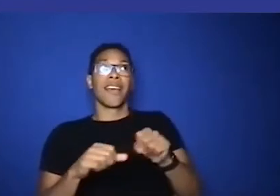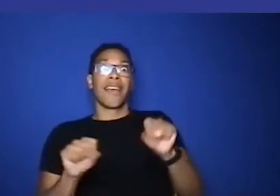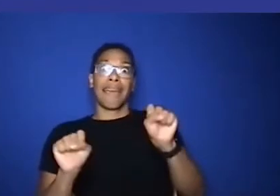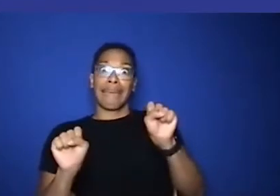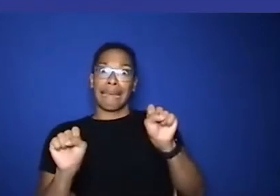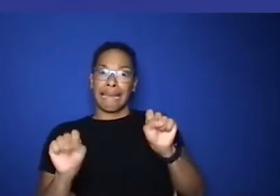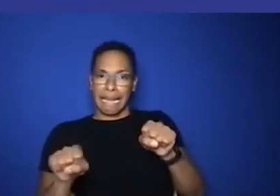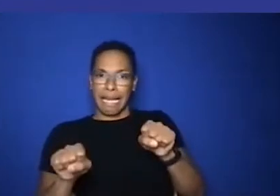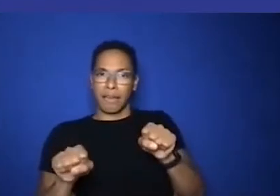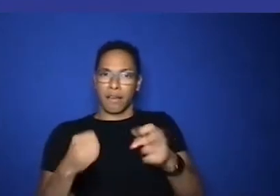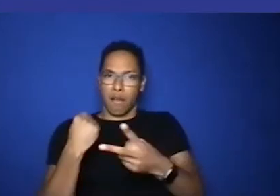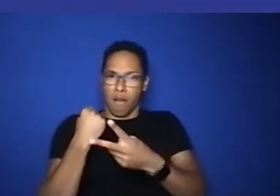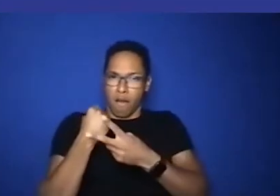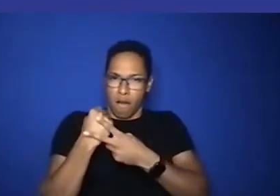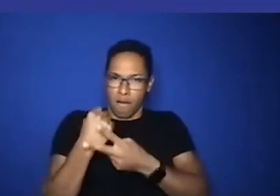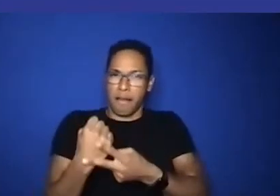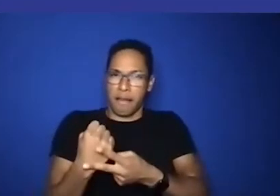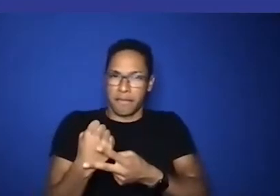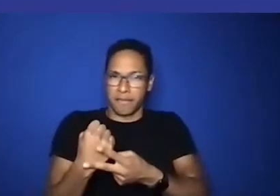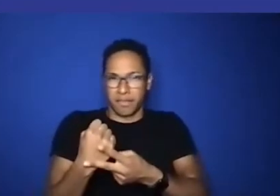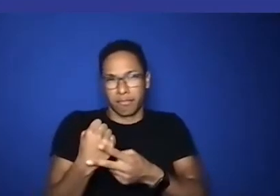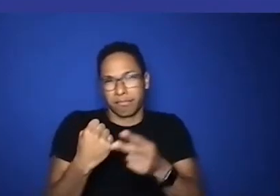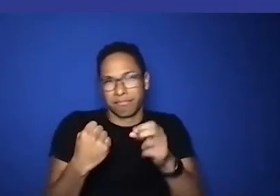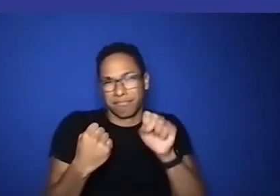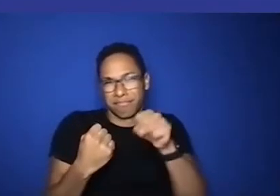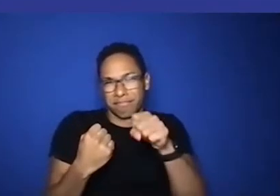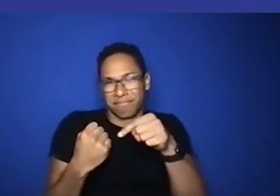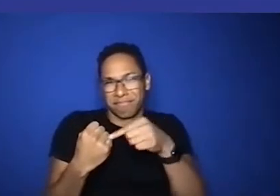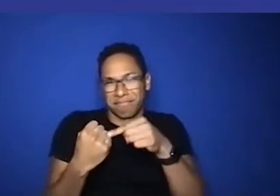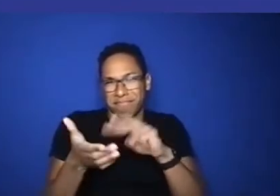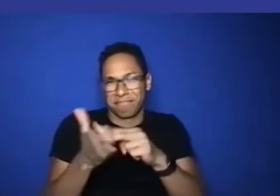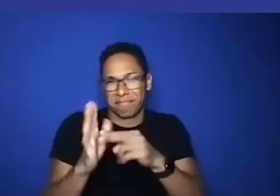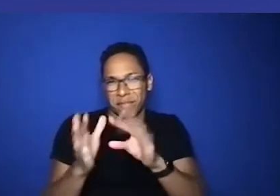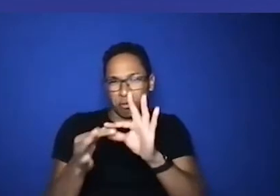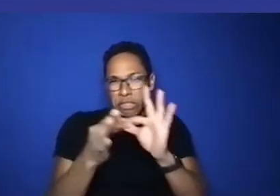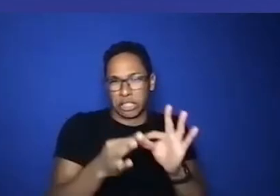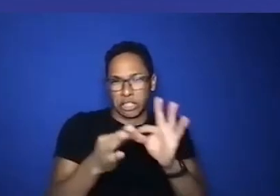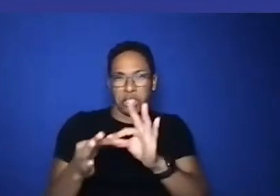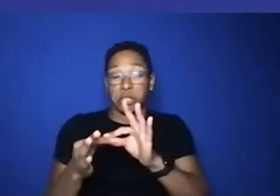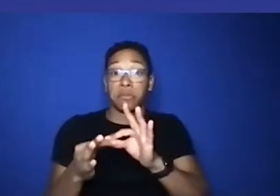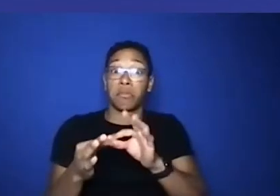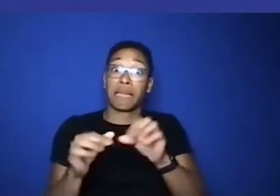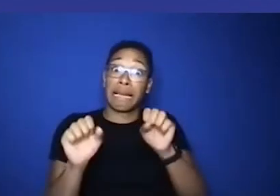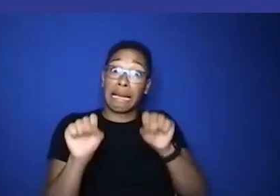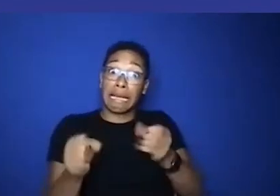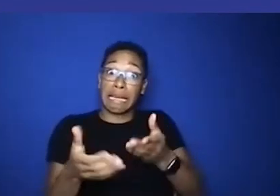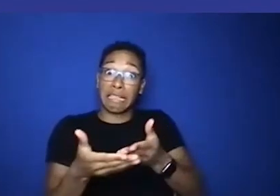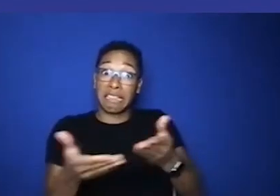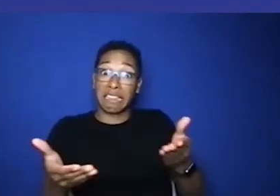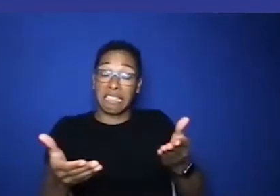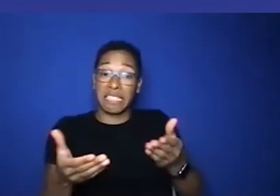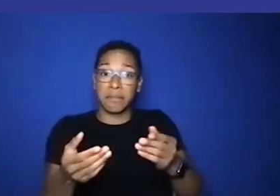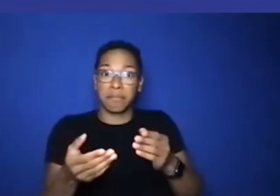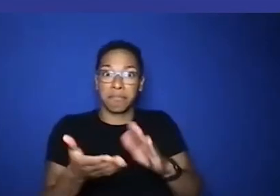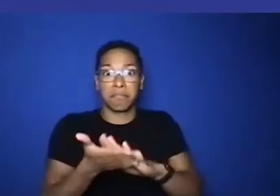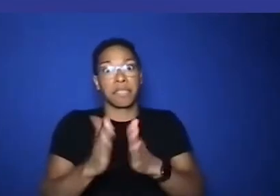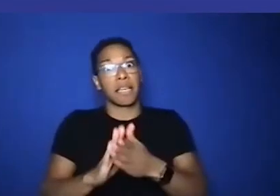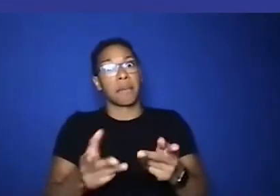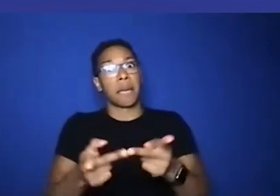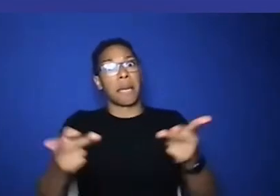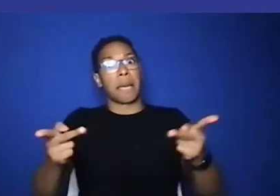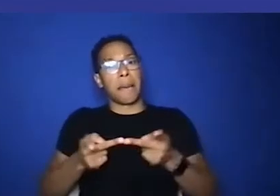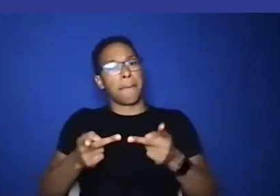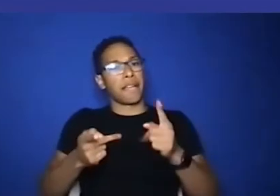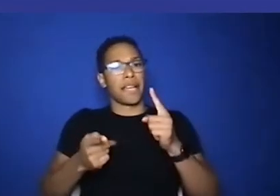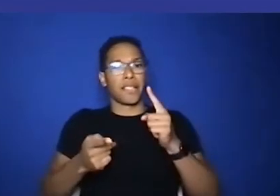And it's what we're speaking to, a relationship, an ongoing resonance. Can archive be a place of temporal sovereignty, right? Where